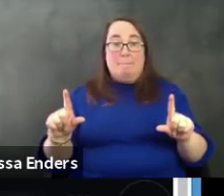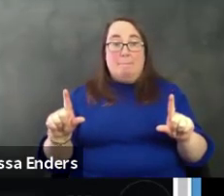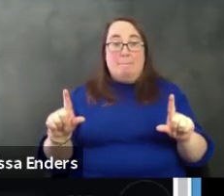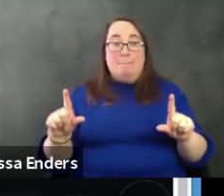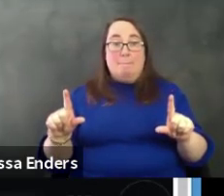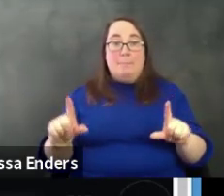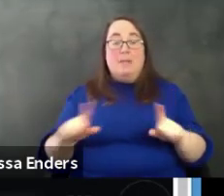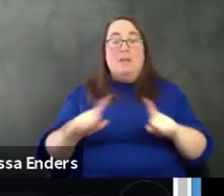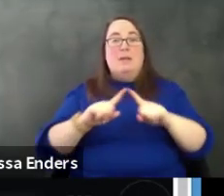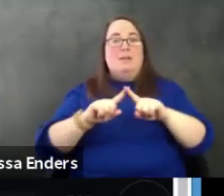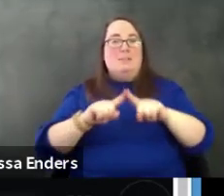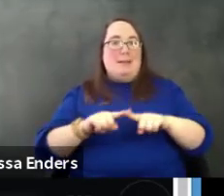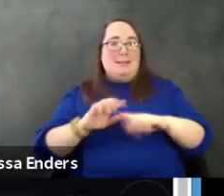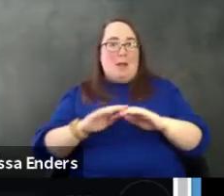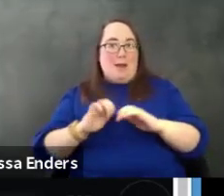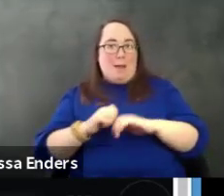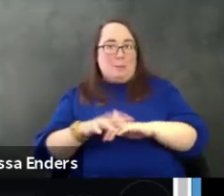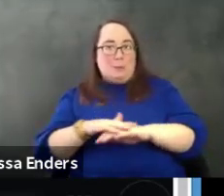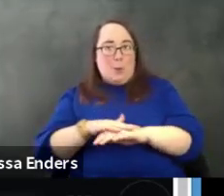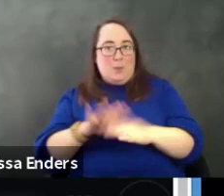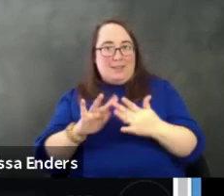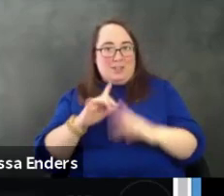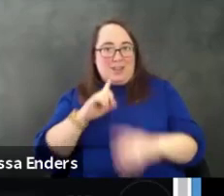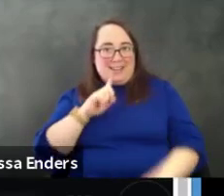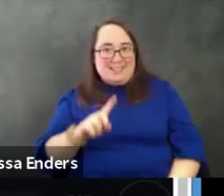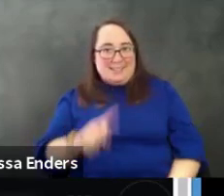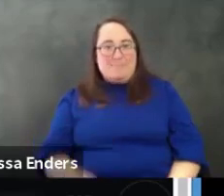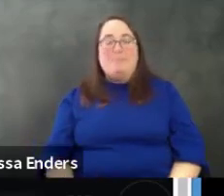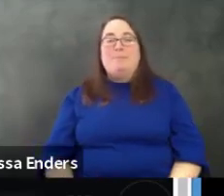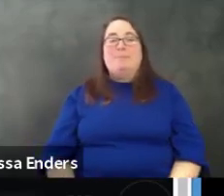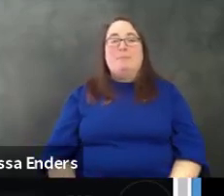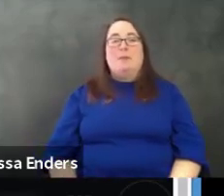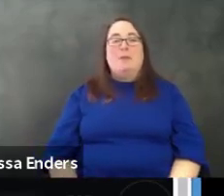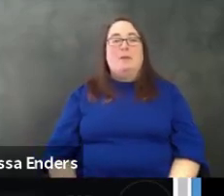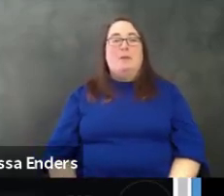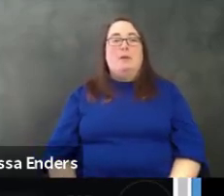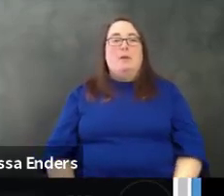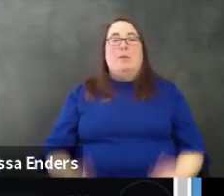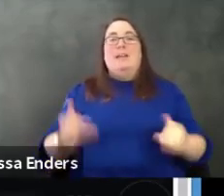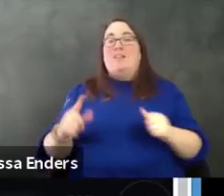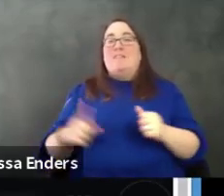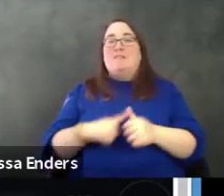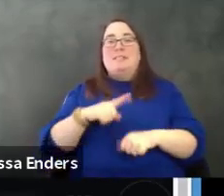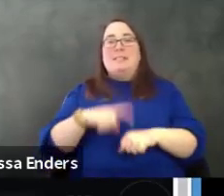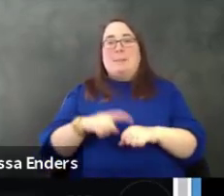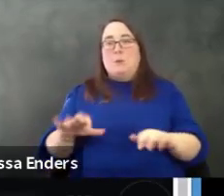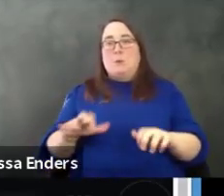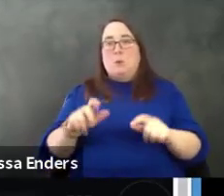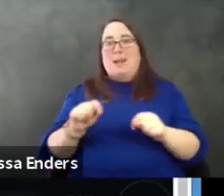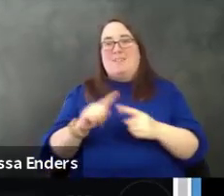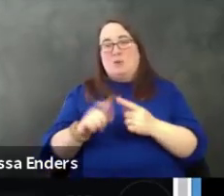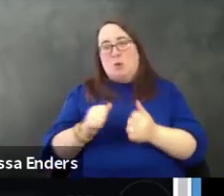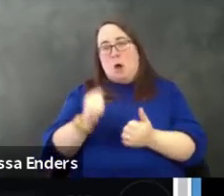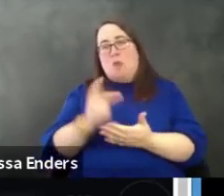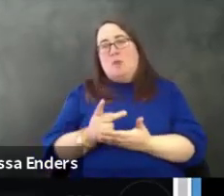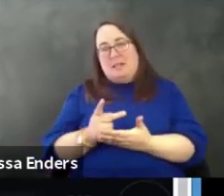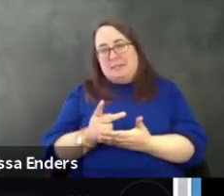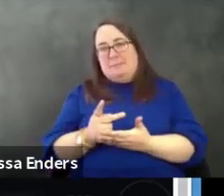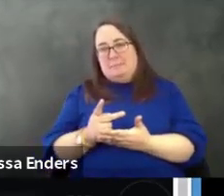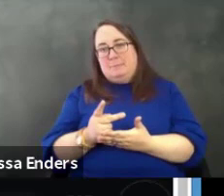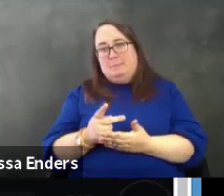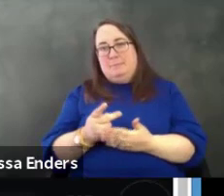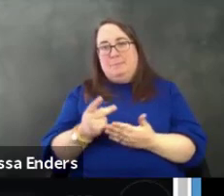depending on how slow the internet is. And it's going to, now the first time you do this, you're going to have to authorize and let it see